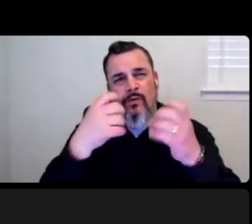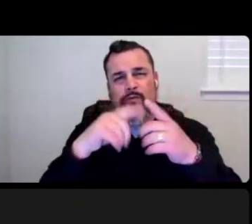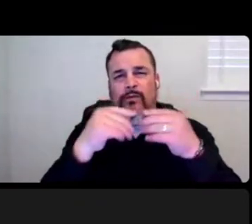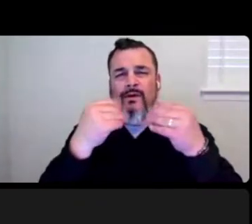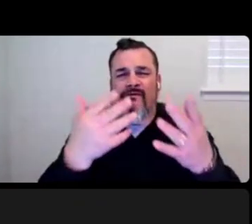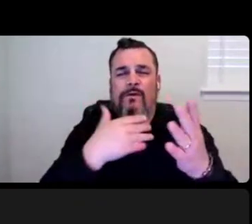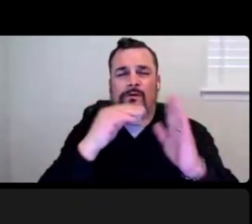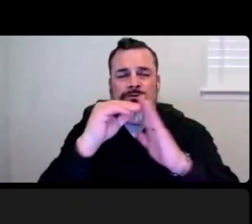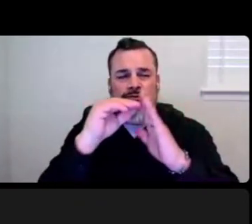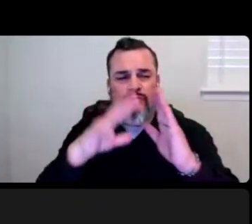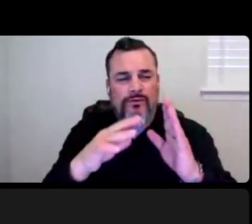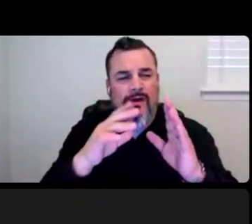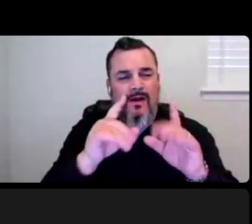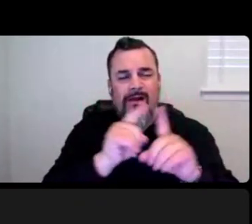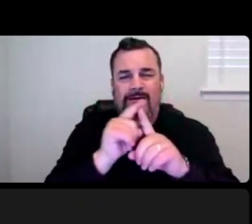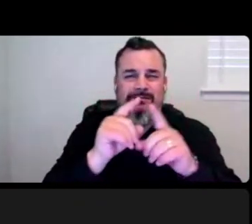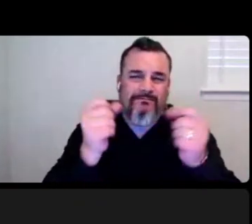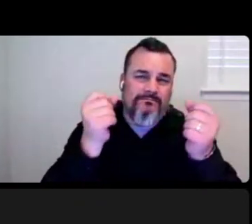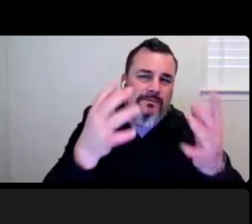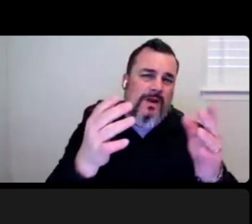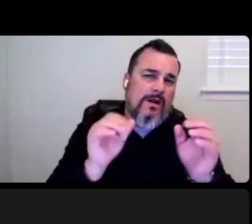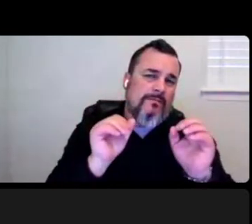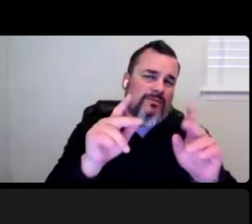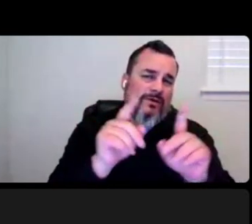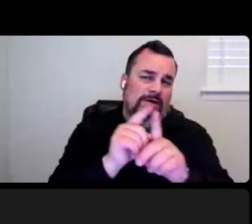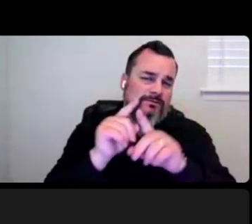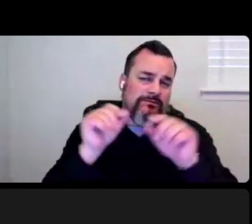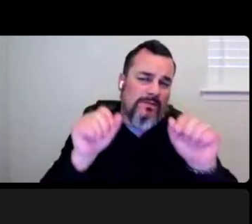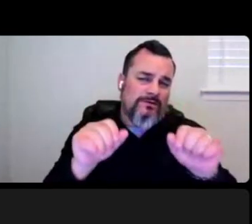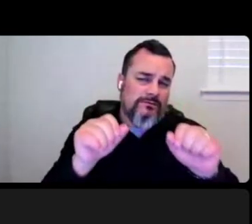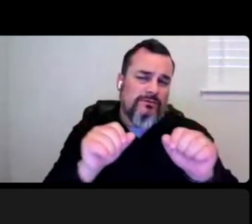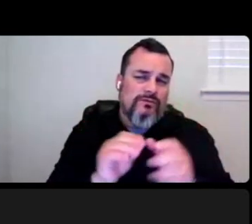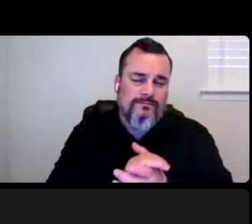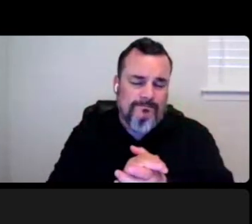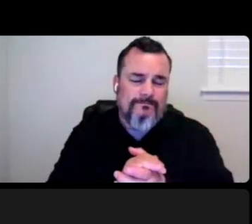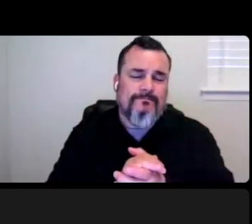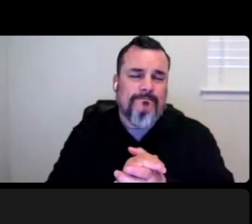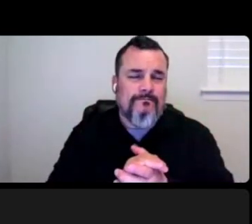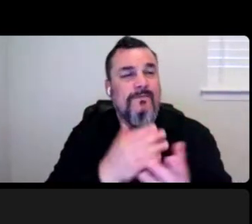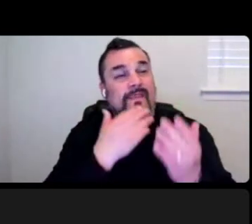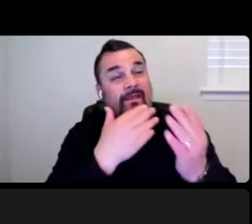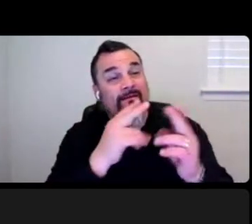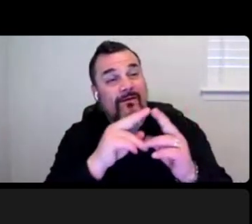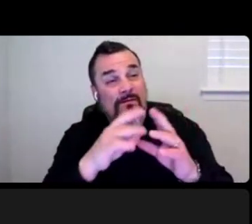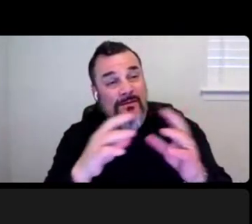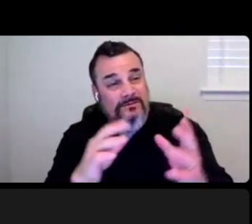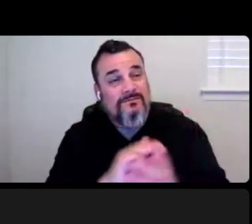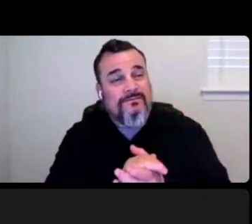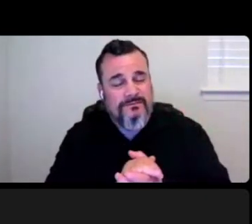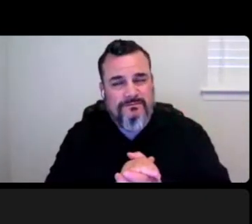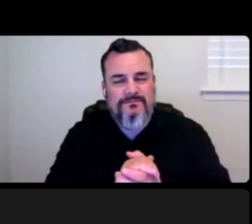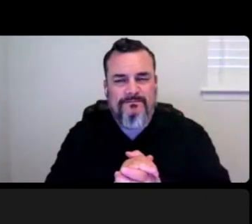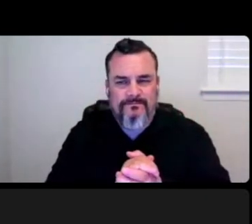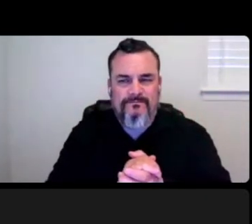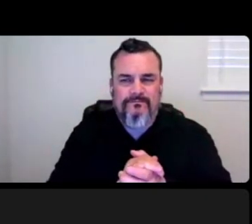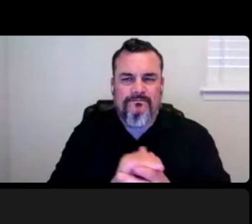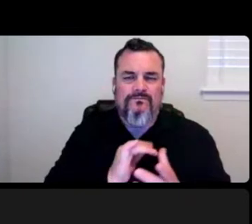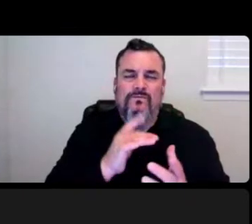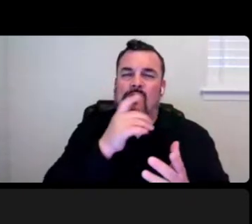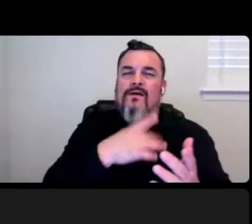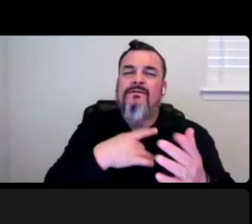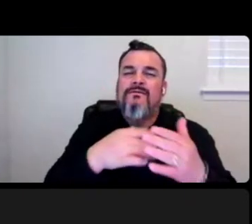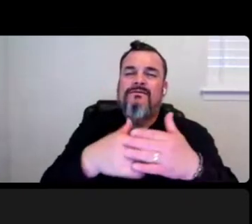our students as many opportunities as possible. Thank you very much, sir. Who'd like to go